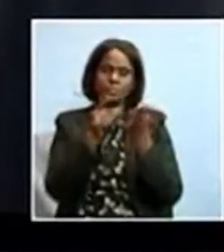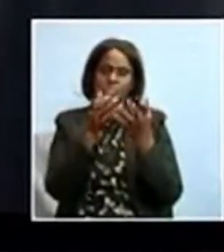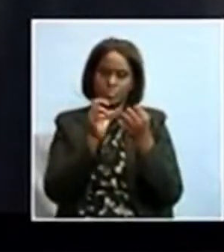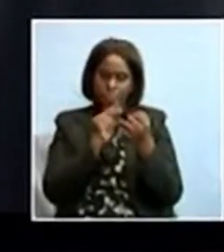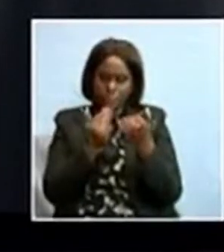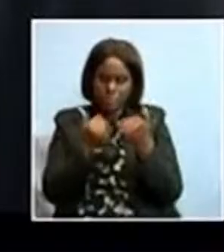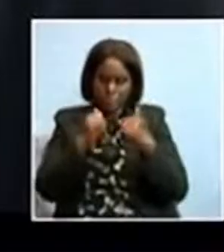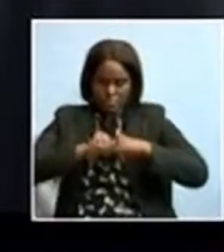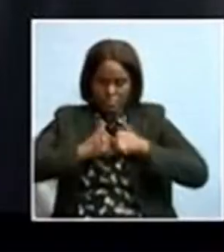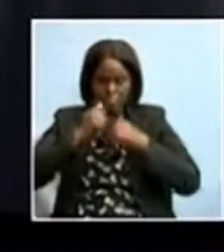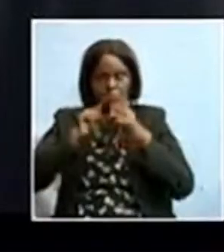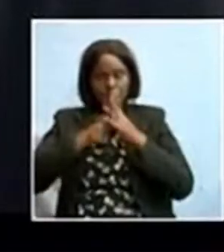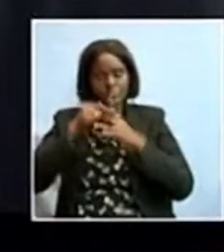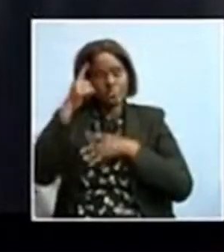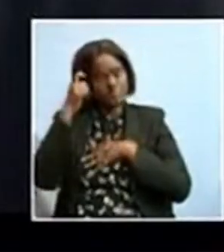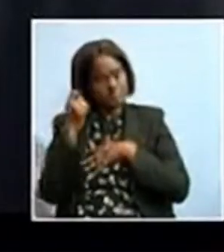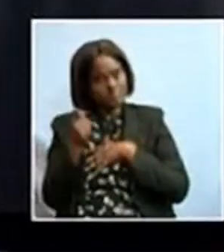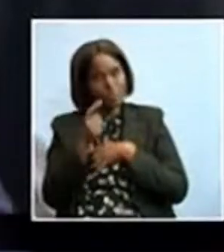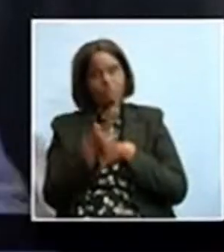to start dreaming.